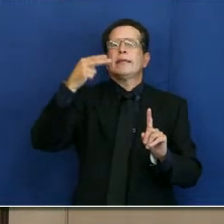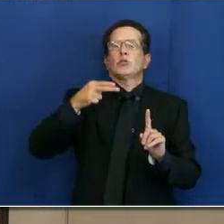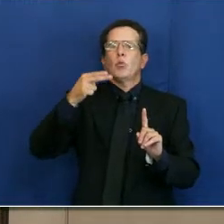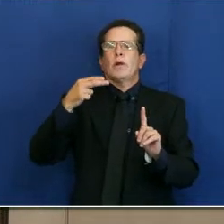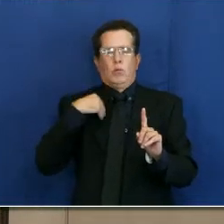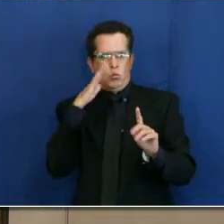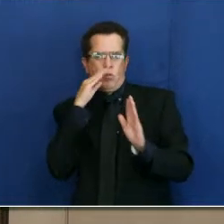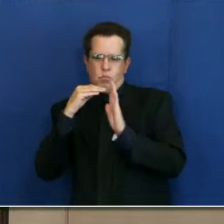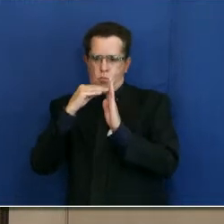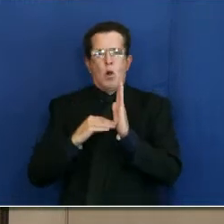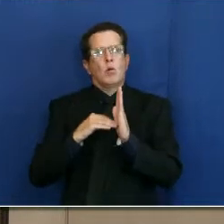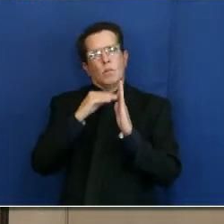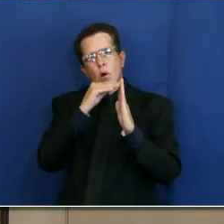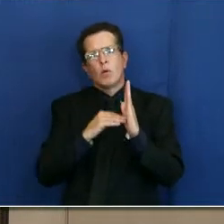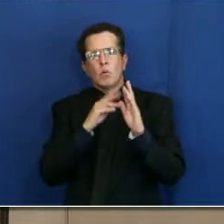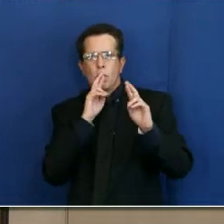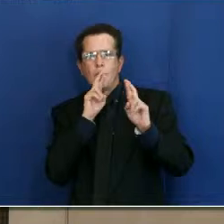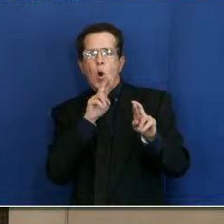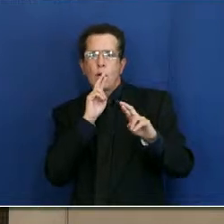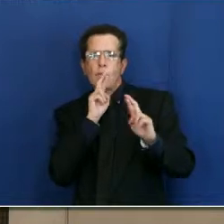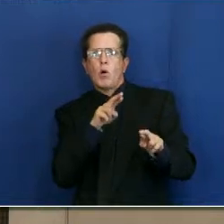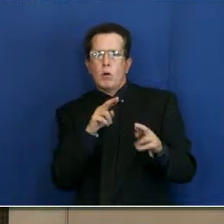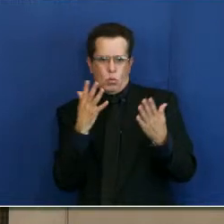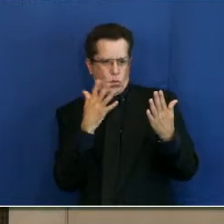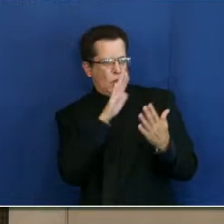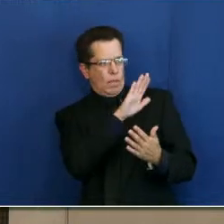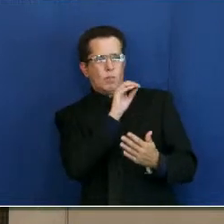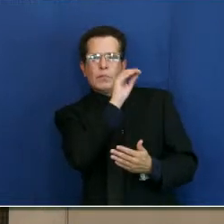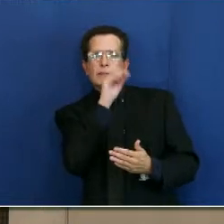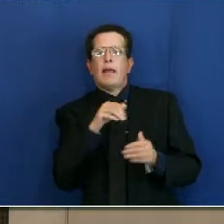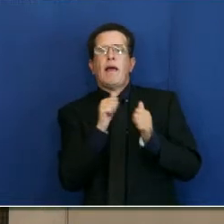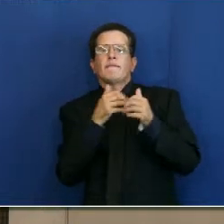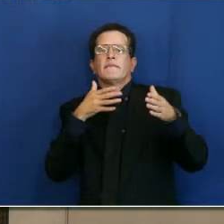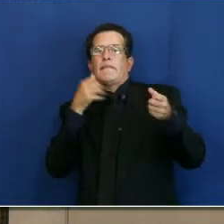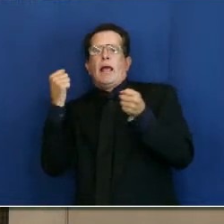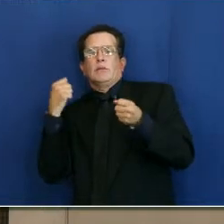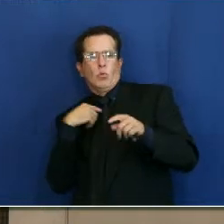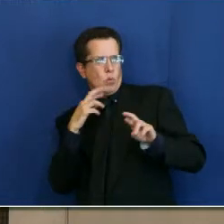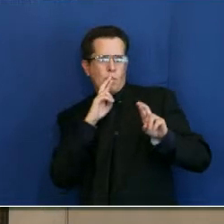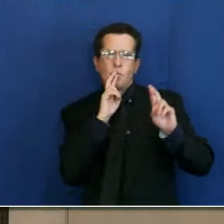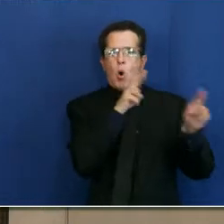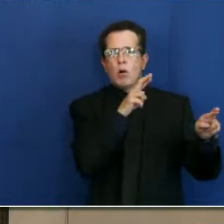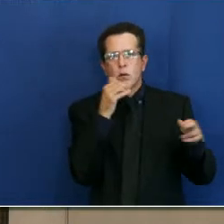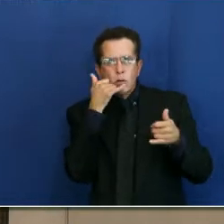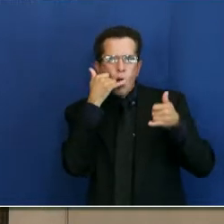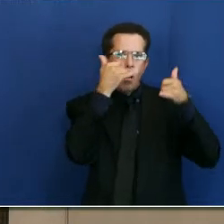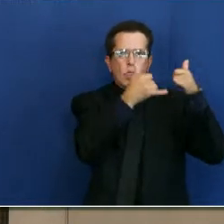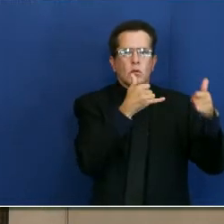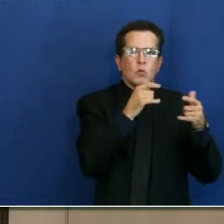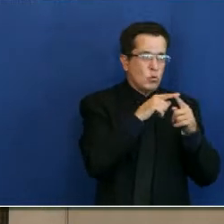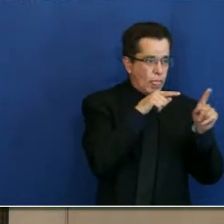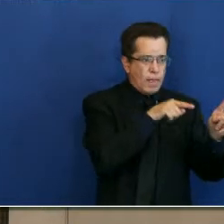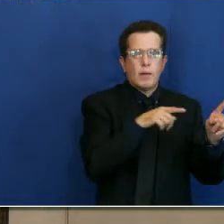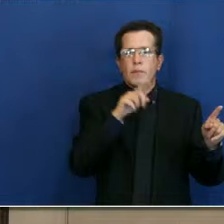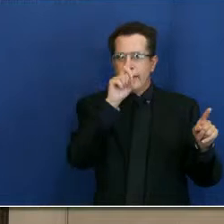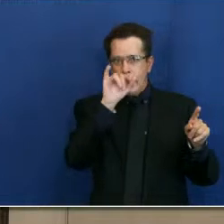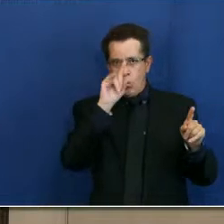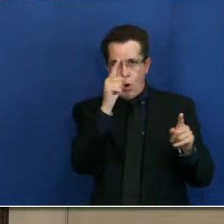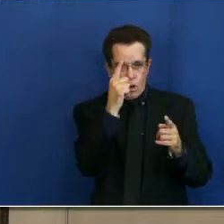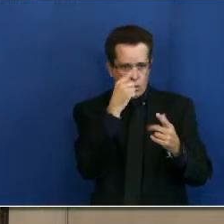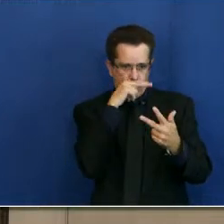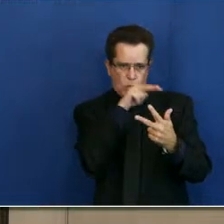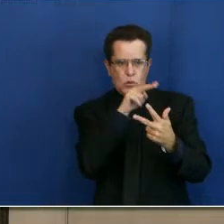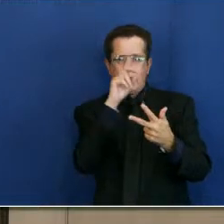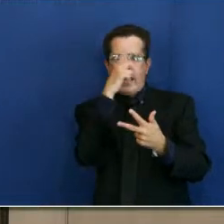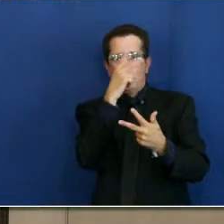initial contact. What percentage do we reach for the initial contact, day 1, day 2, and then we